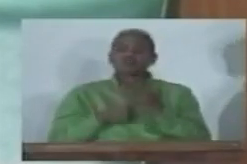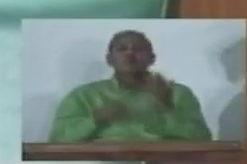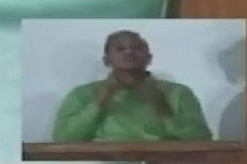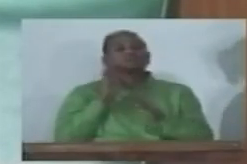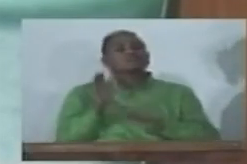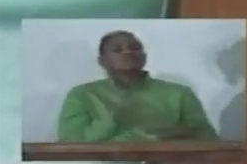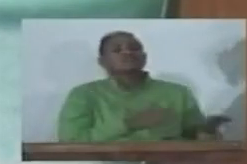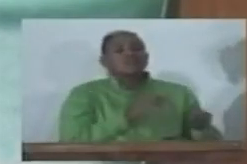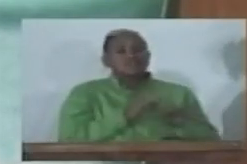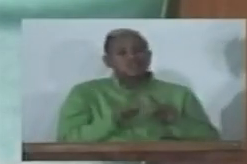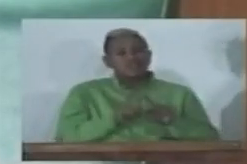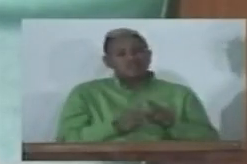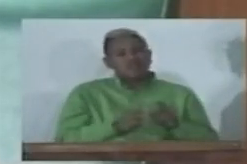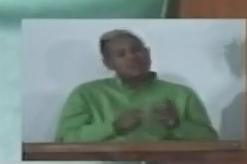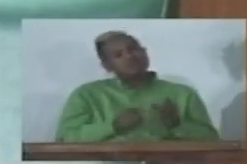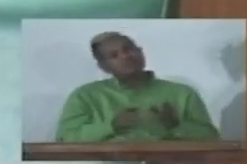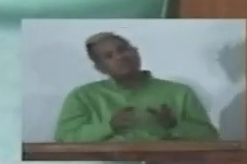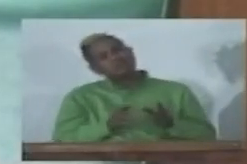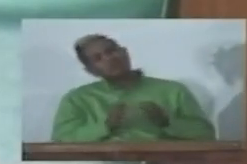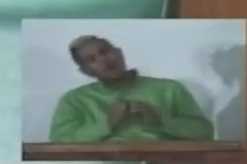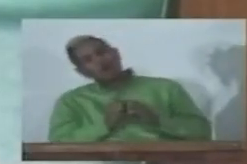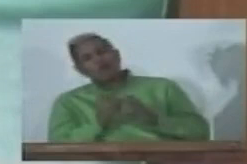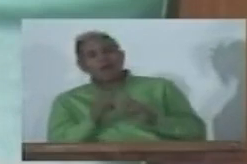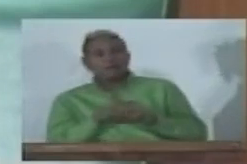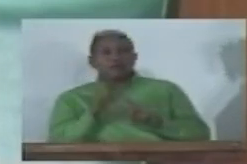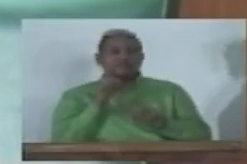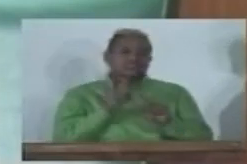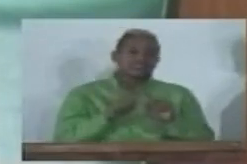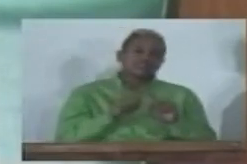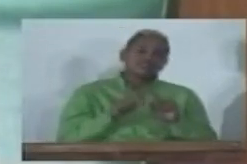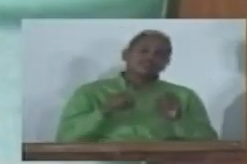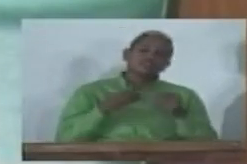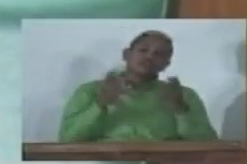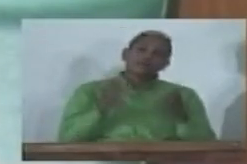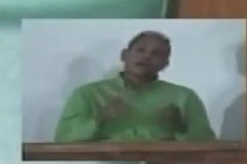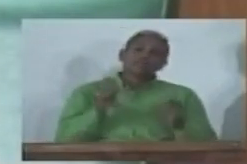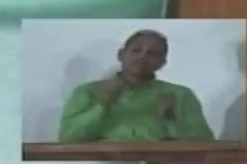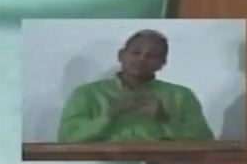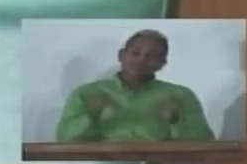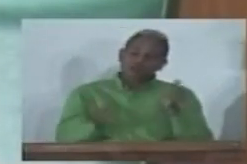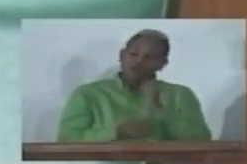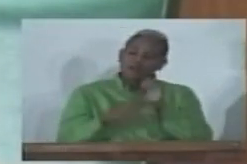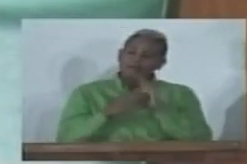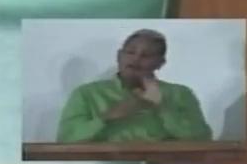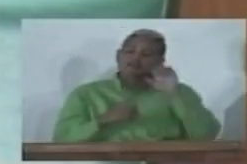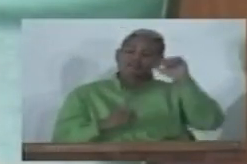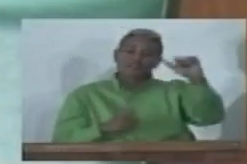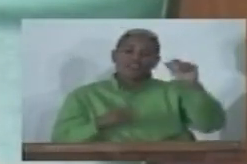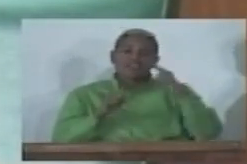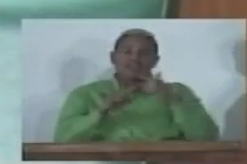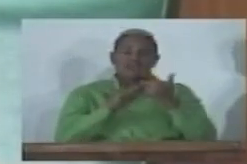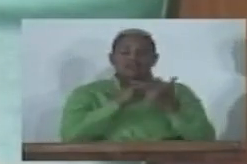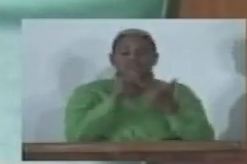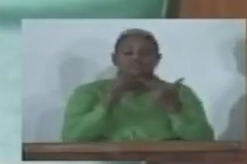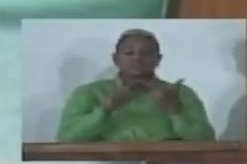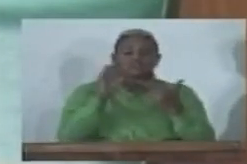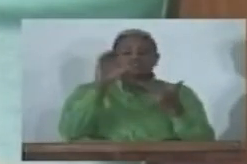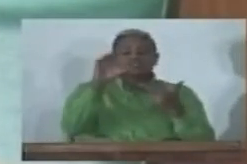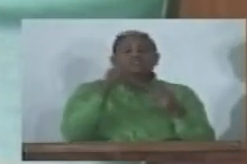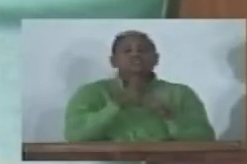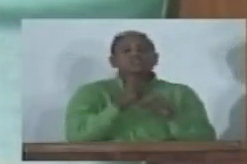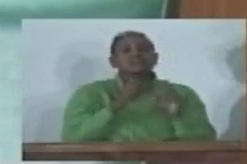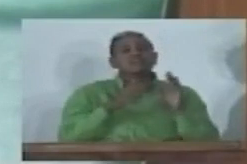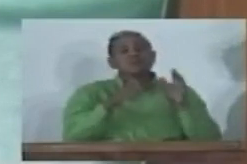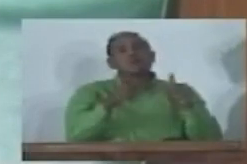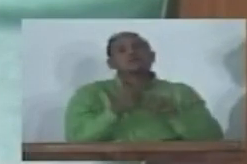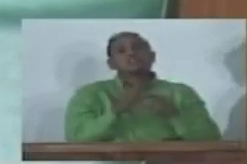its application to the Jamaican suppliers specified under paragraph A, and C, the matters that